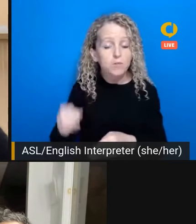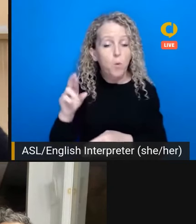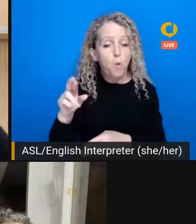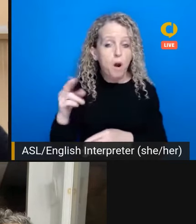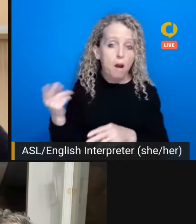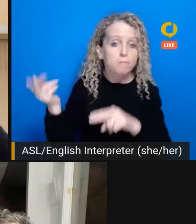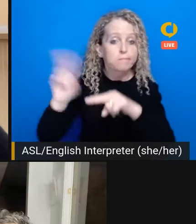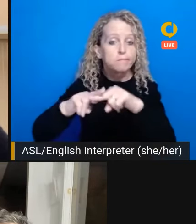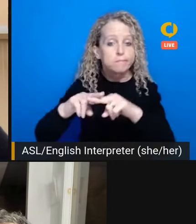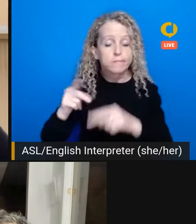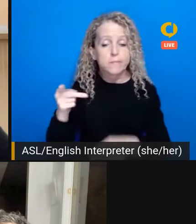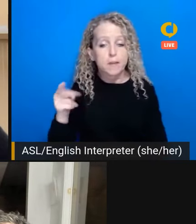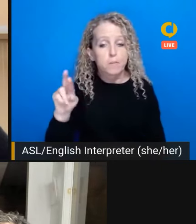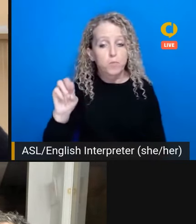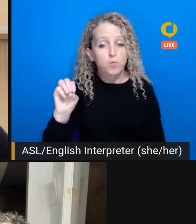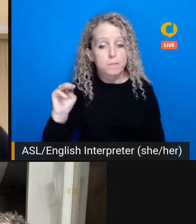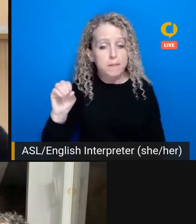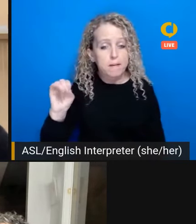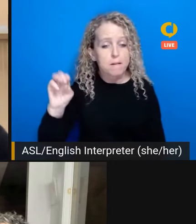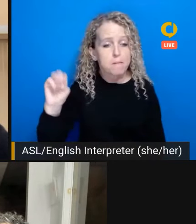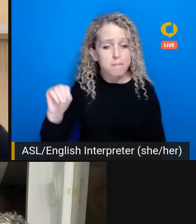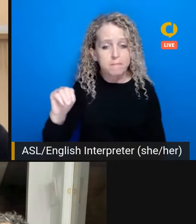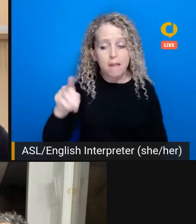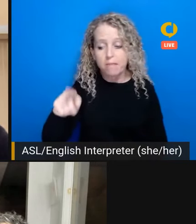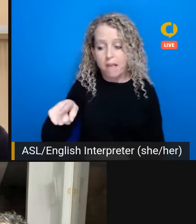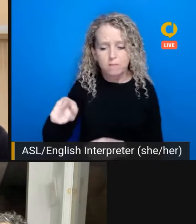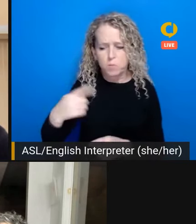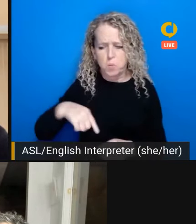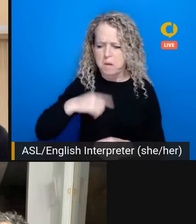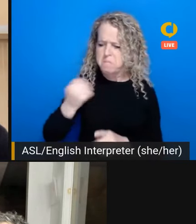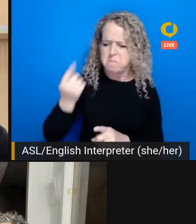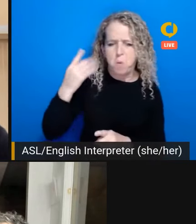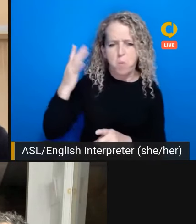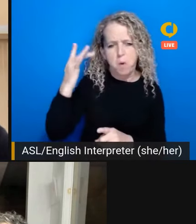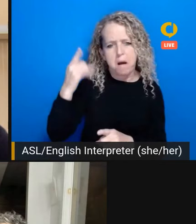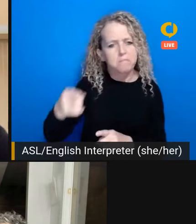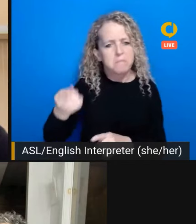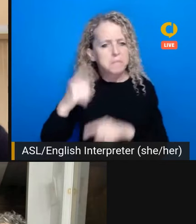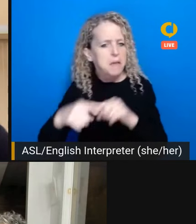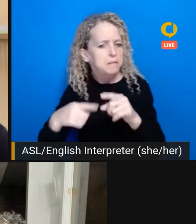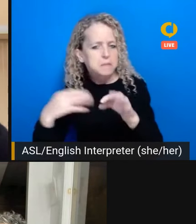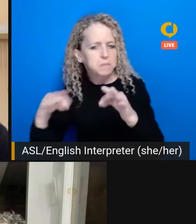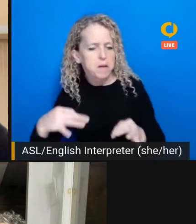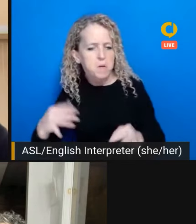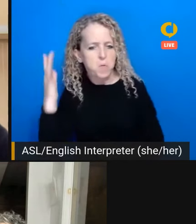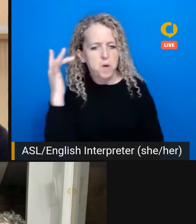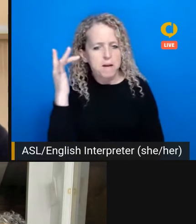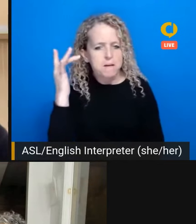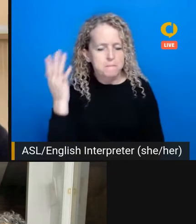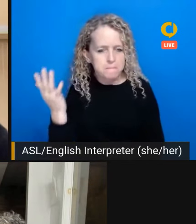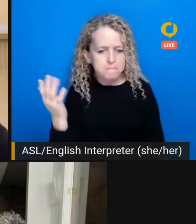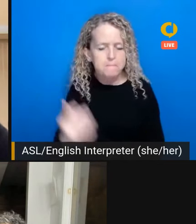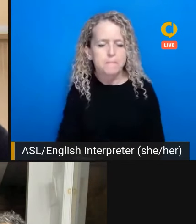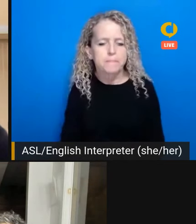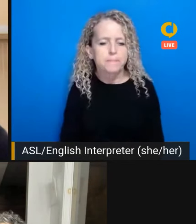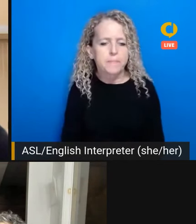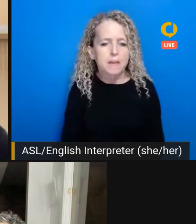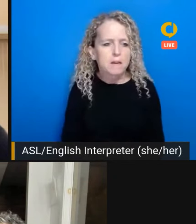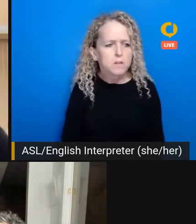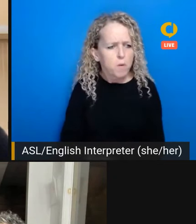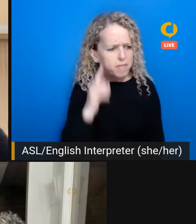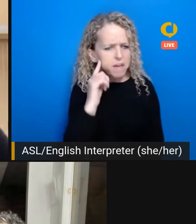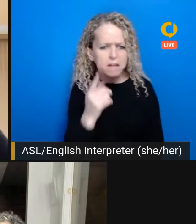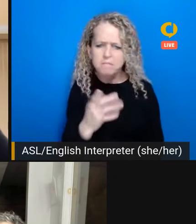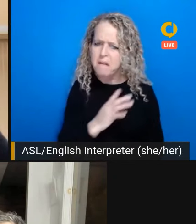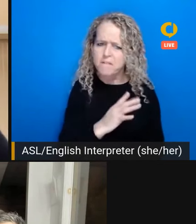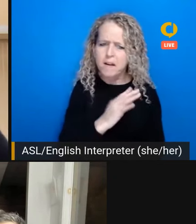what you might expect otherwise. And so I think you have the right to mistrust or at least